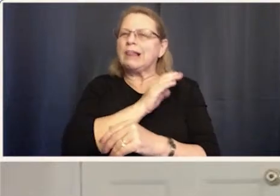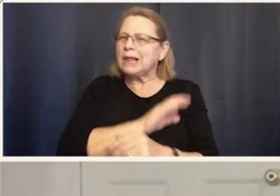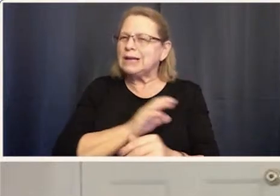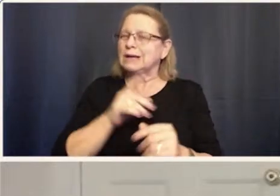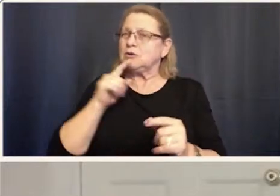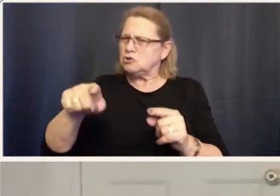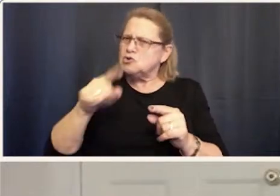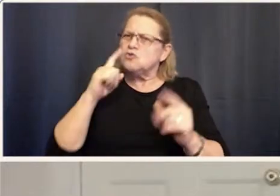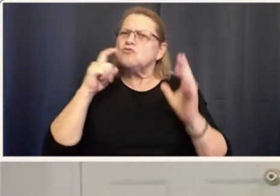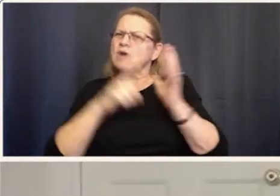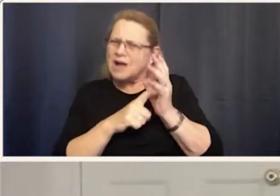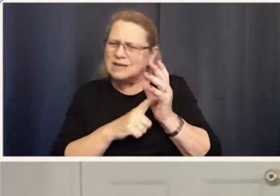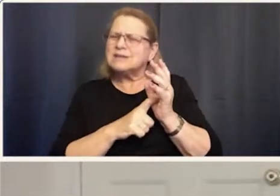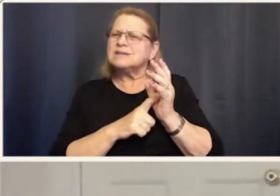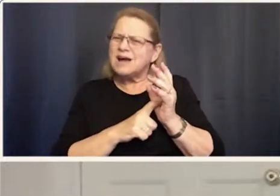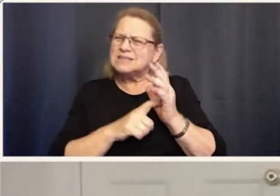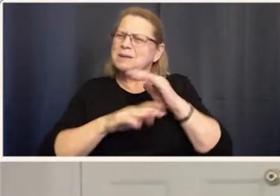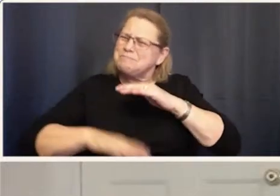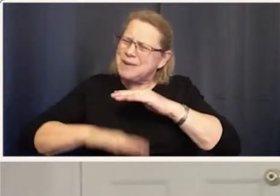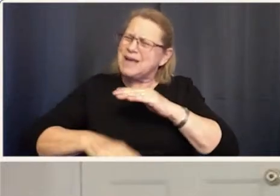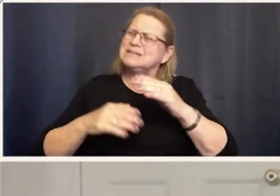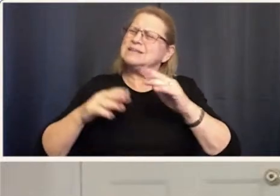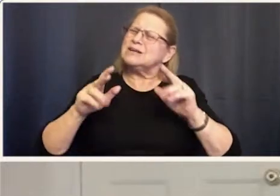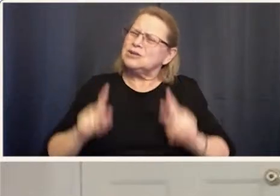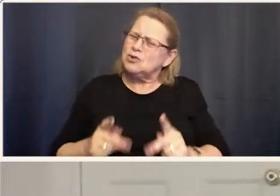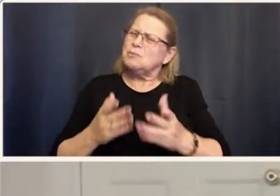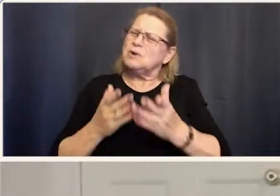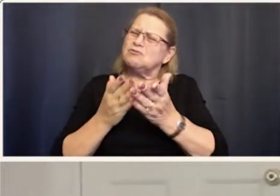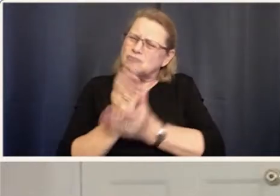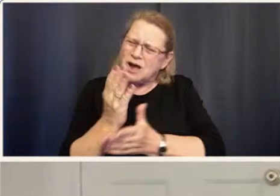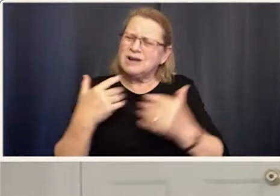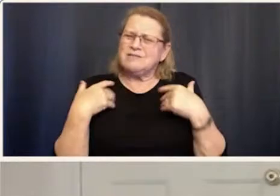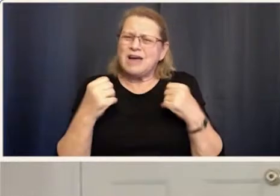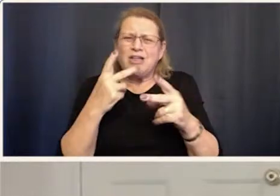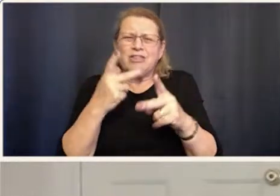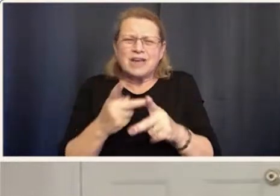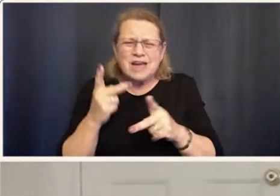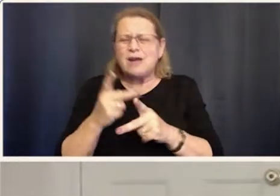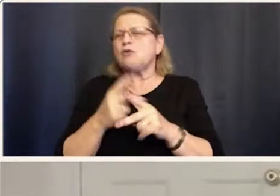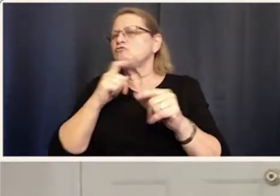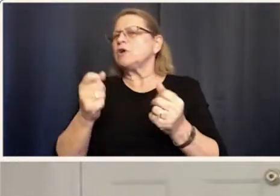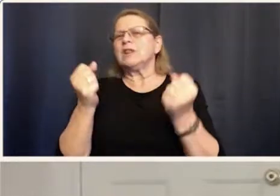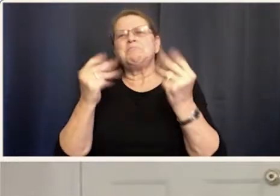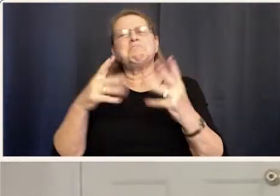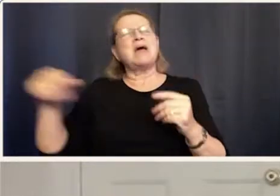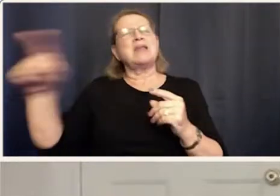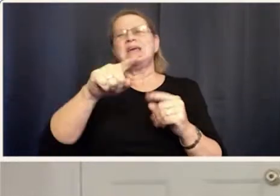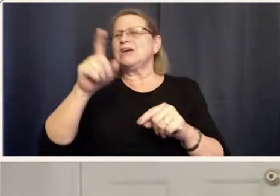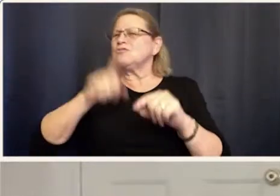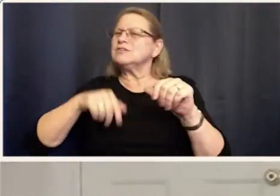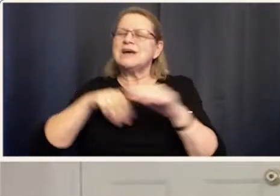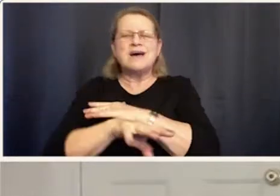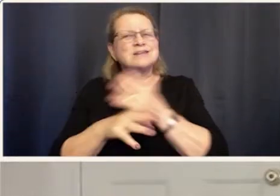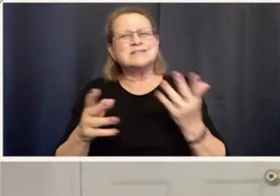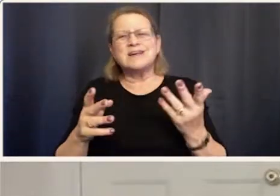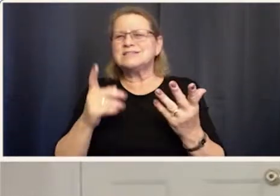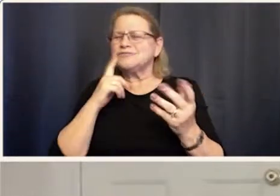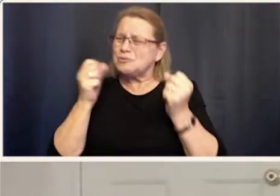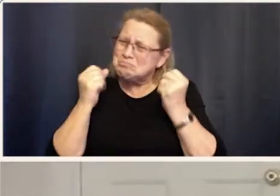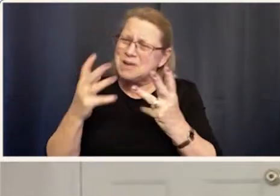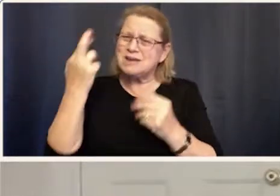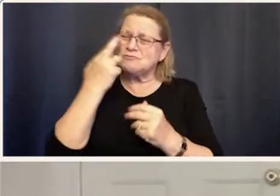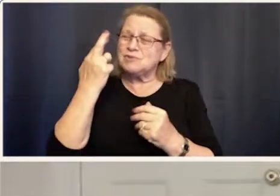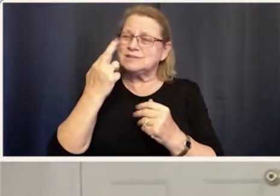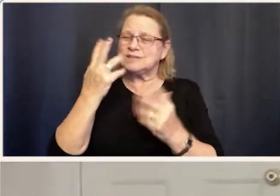recognized how the basic human right of healthcare was beyond the reach of survivors for so many reasons.